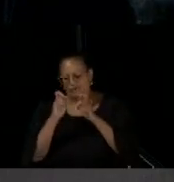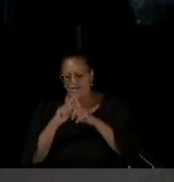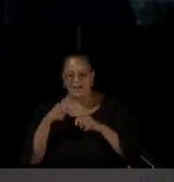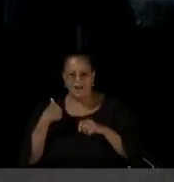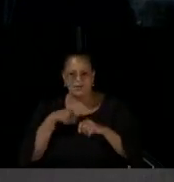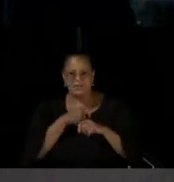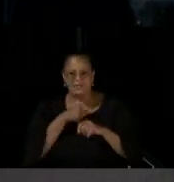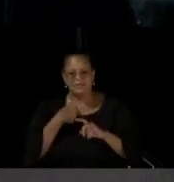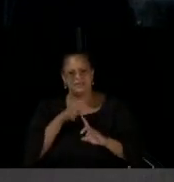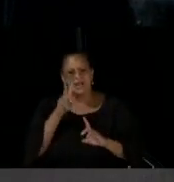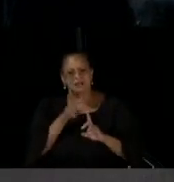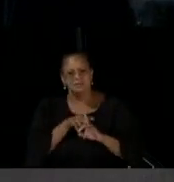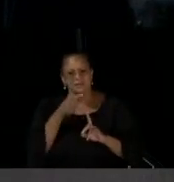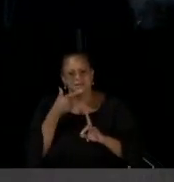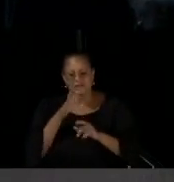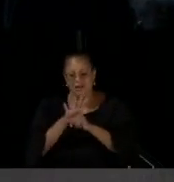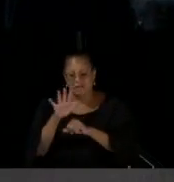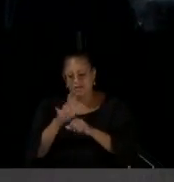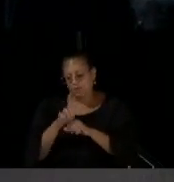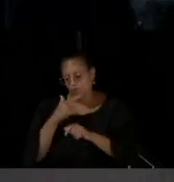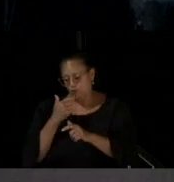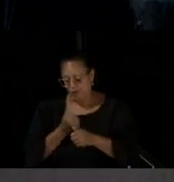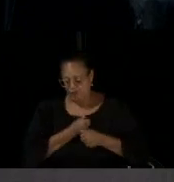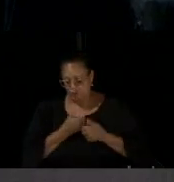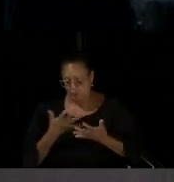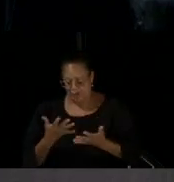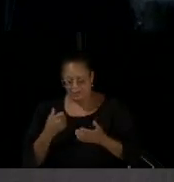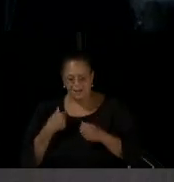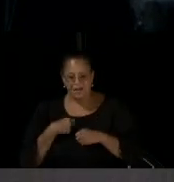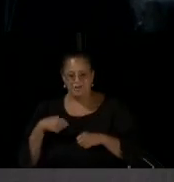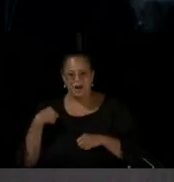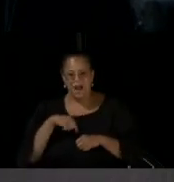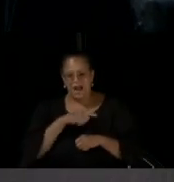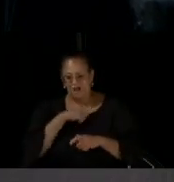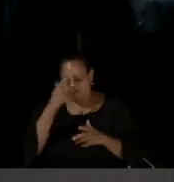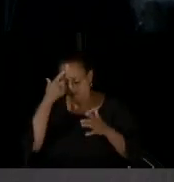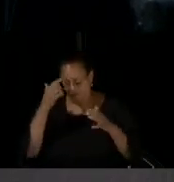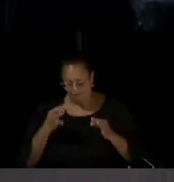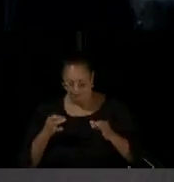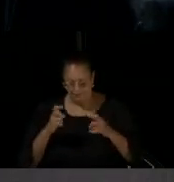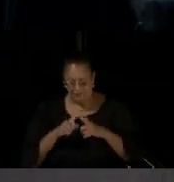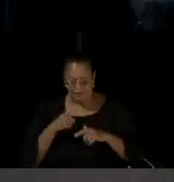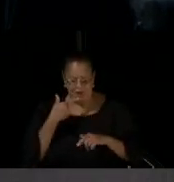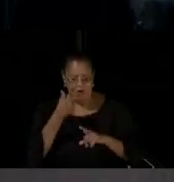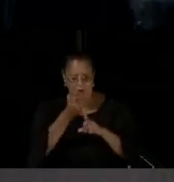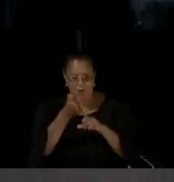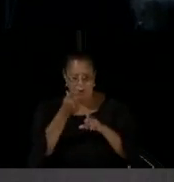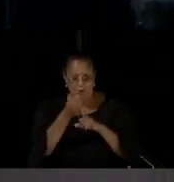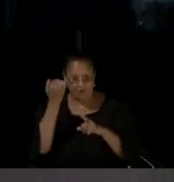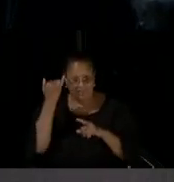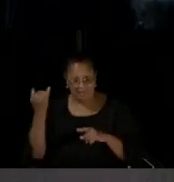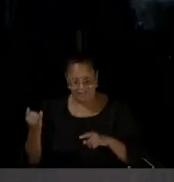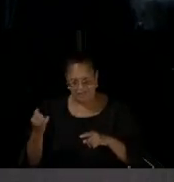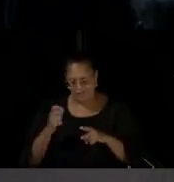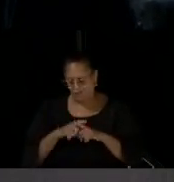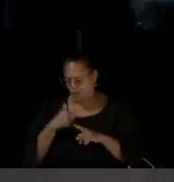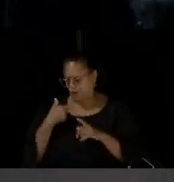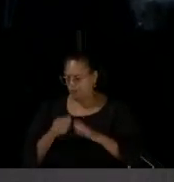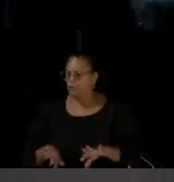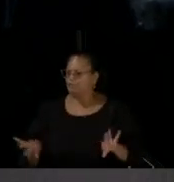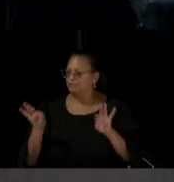of room to express ourselves, with ample reminders that our unique interpretations and our own ideas are highly